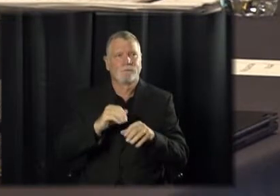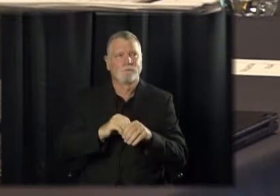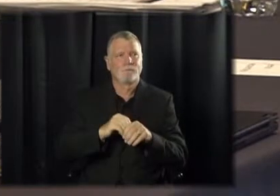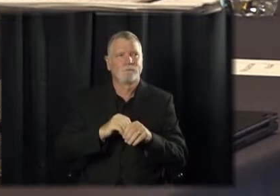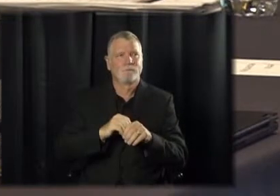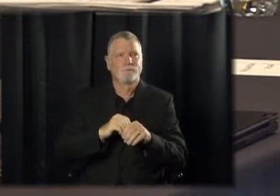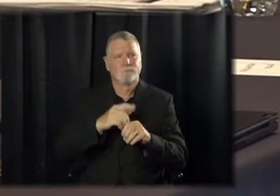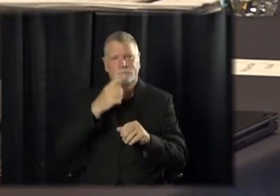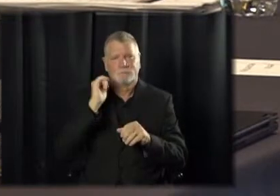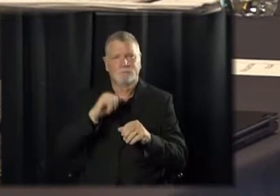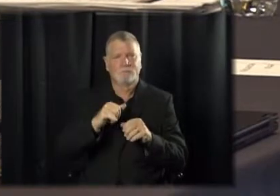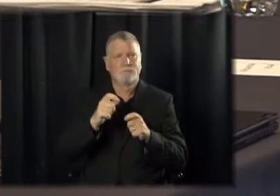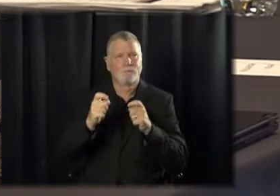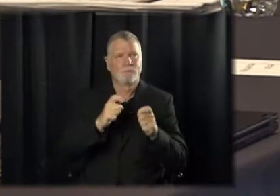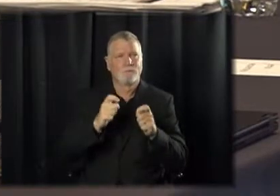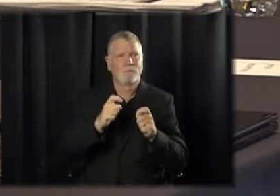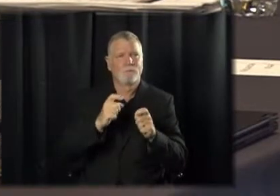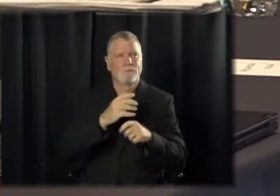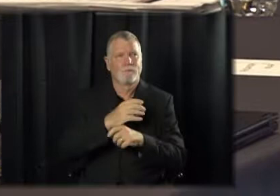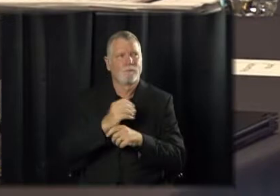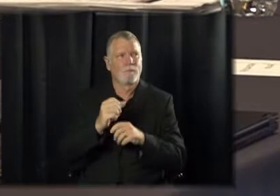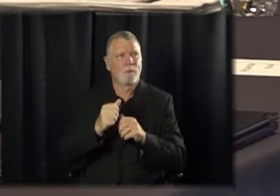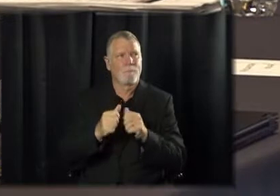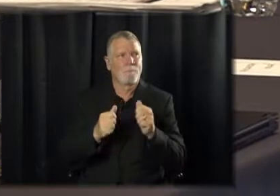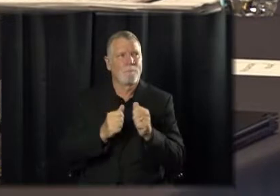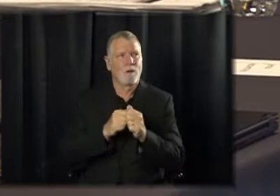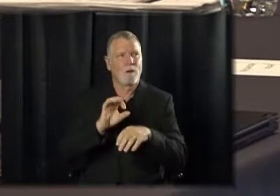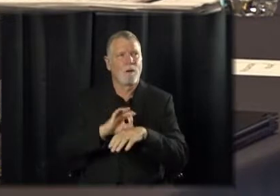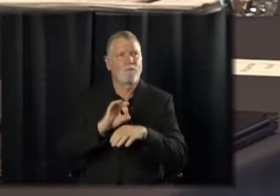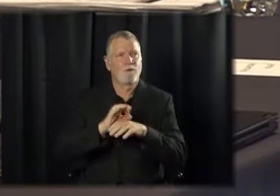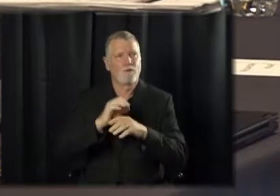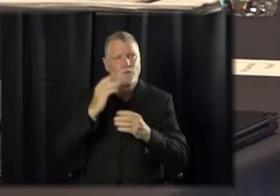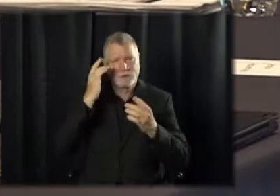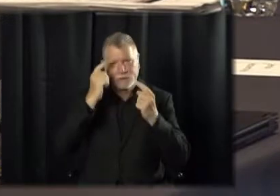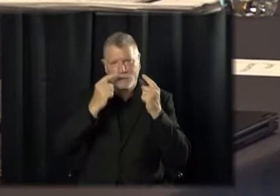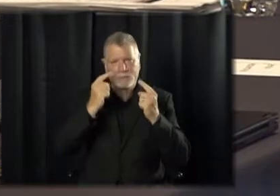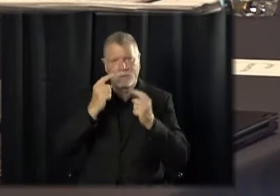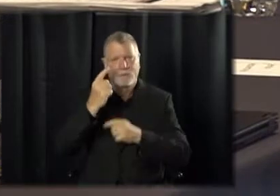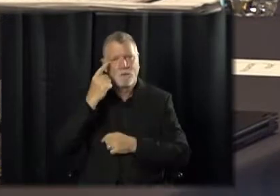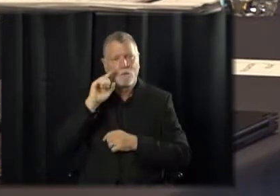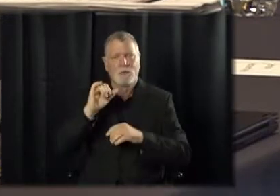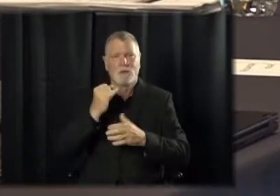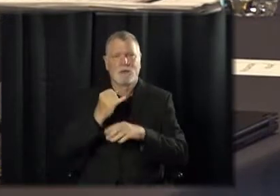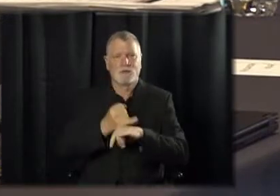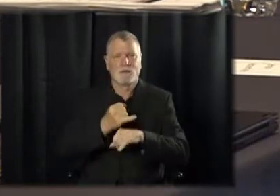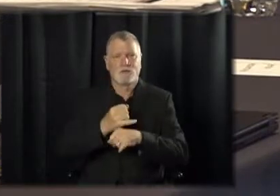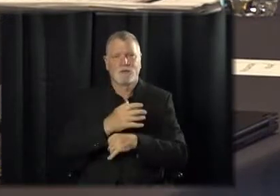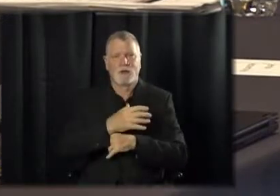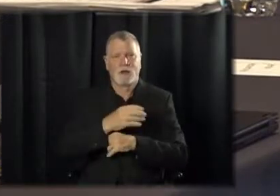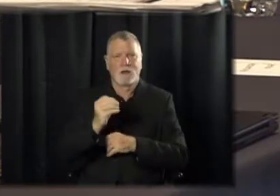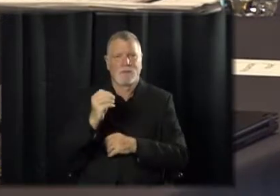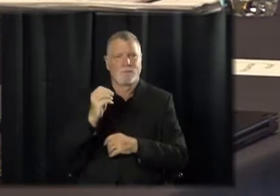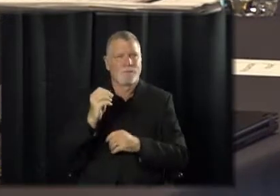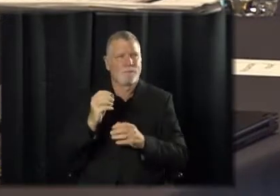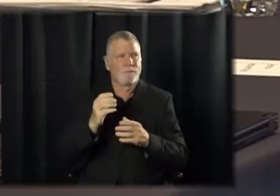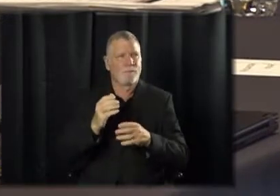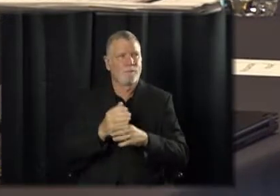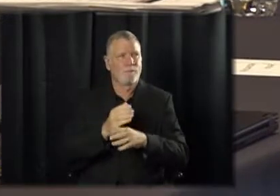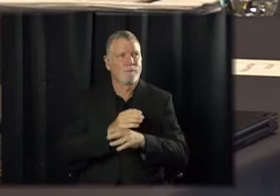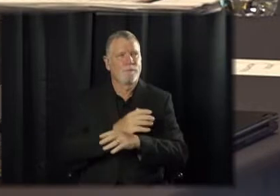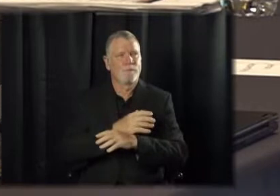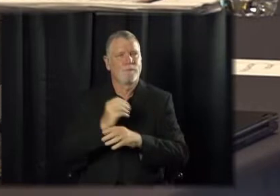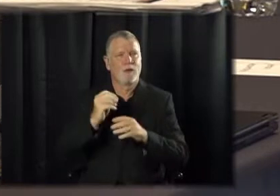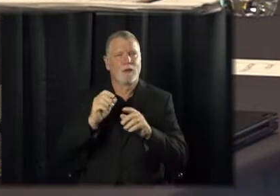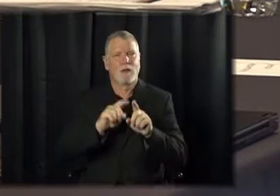efficiencies because of the administrative and back office consolidation would benefit the institution and improve the student experience as a